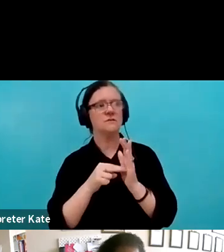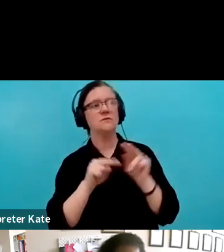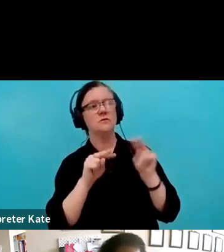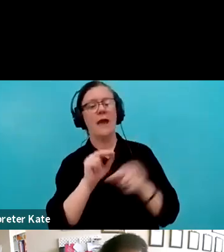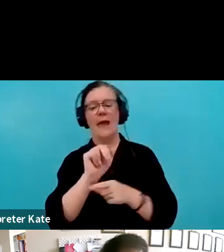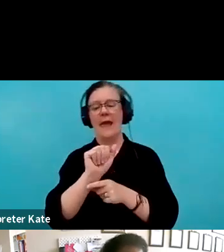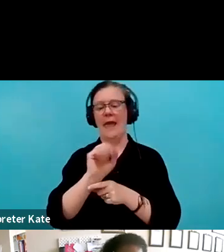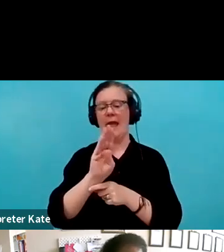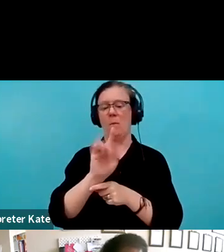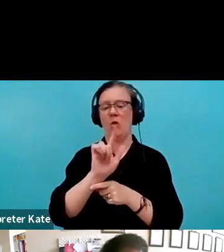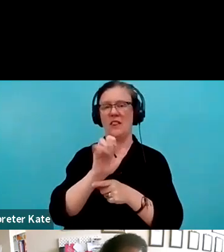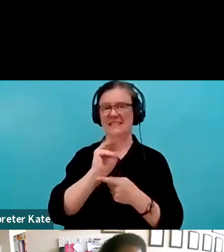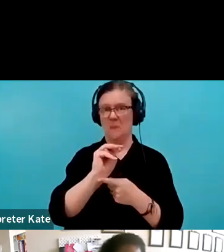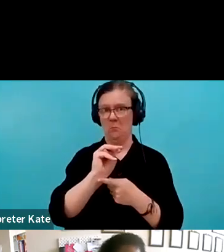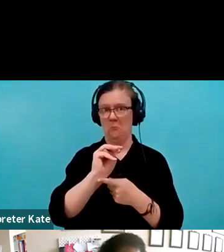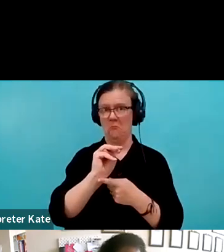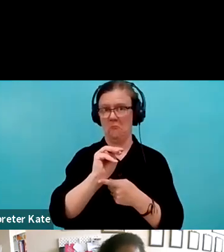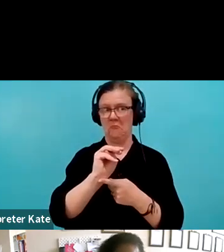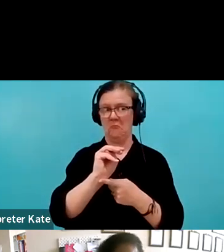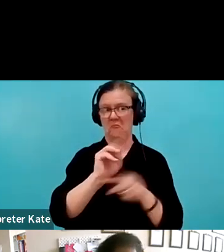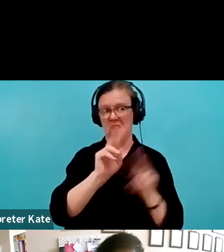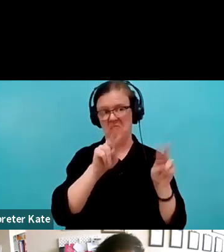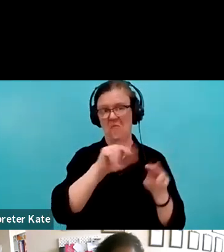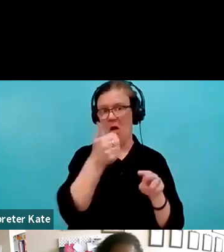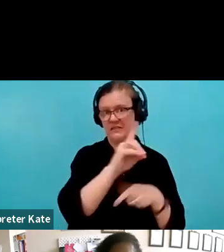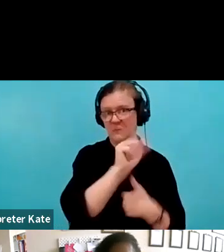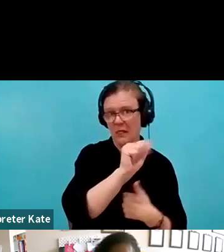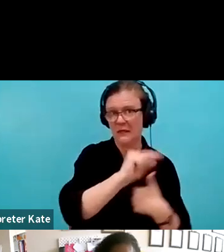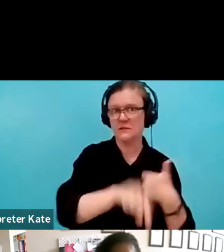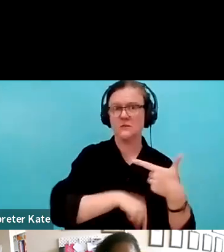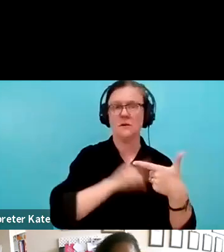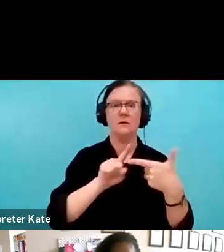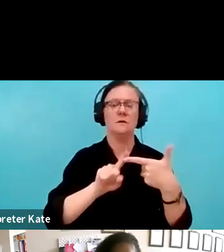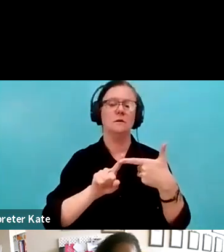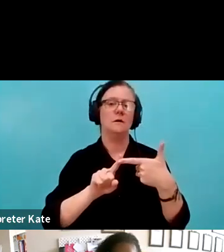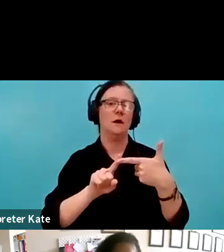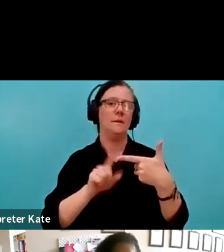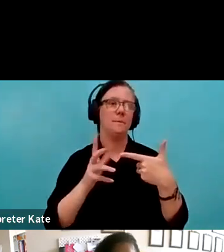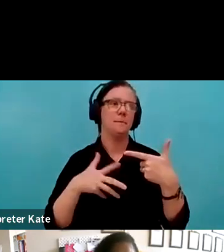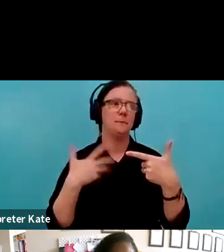ableism against other disabilities. It looks at making sure that